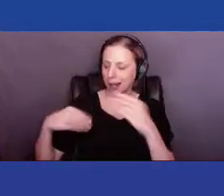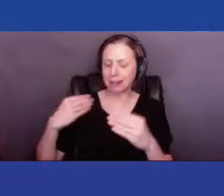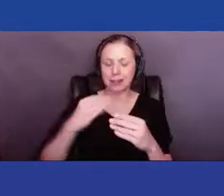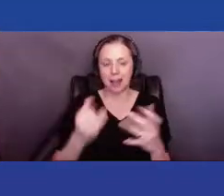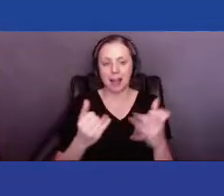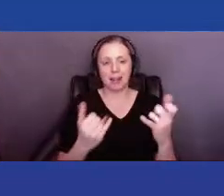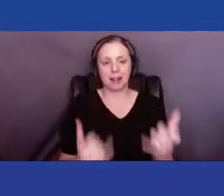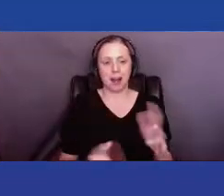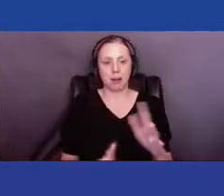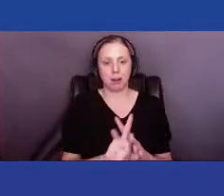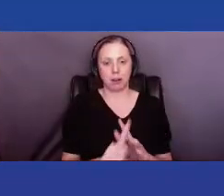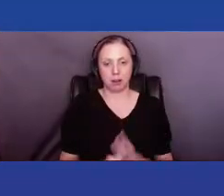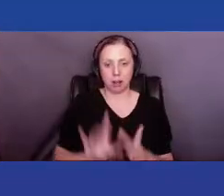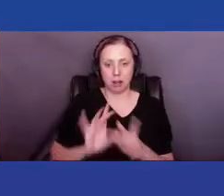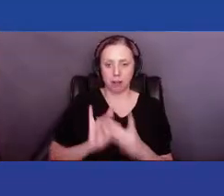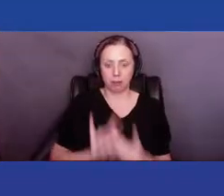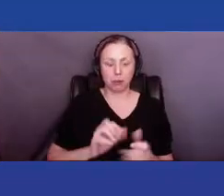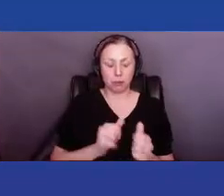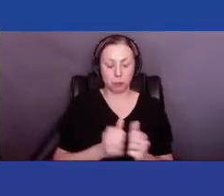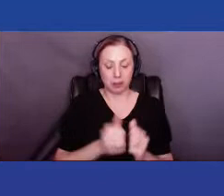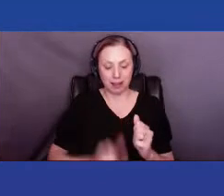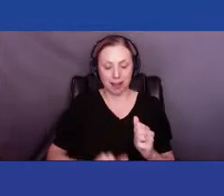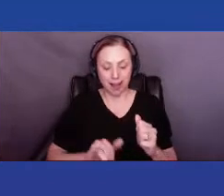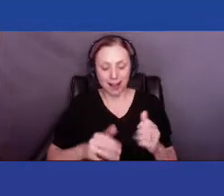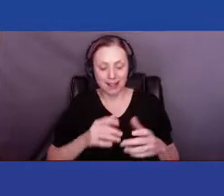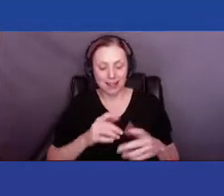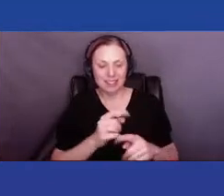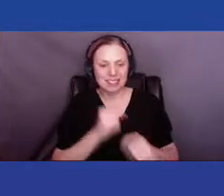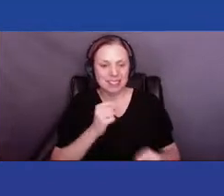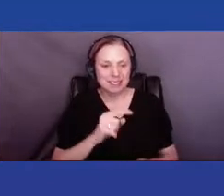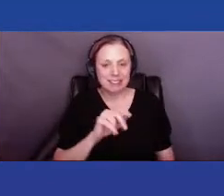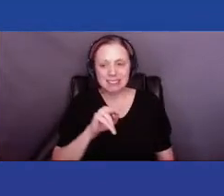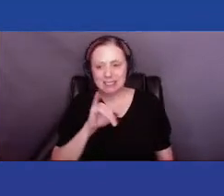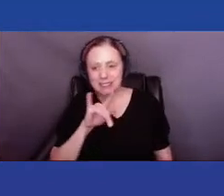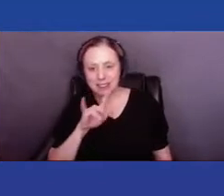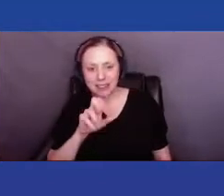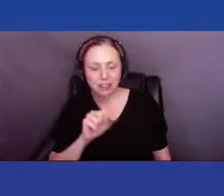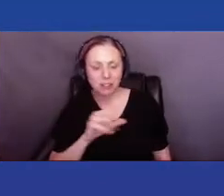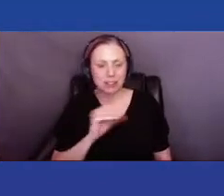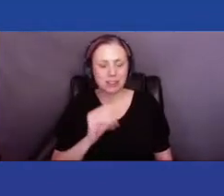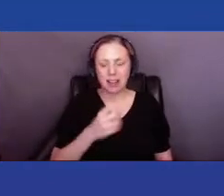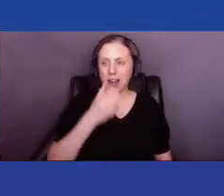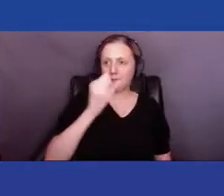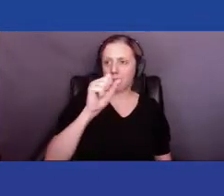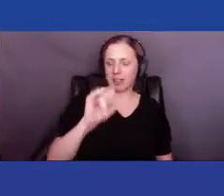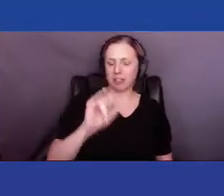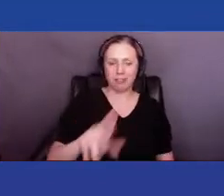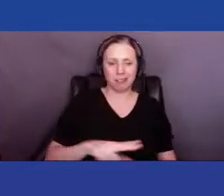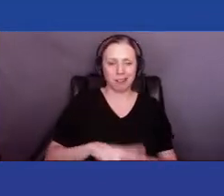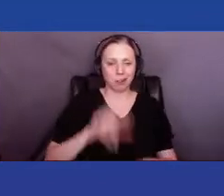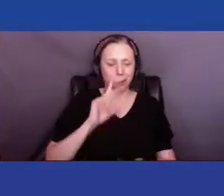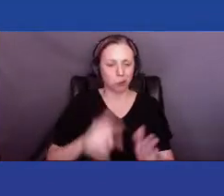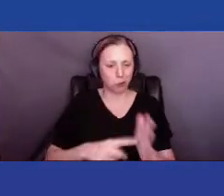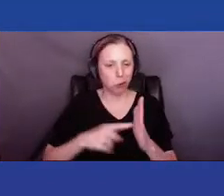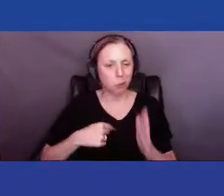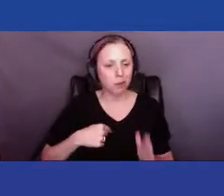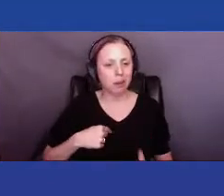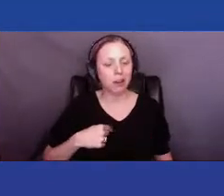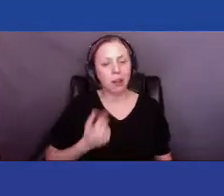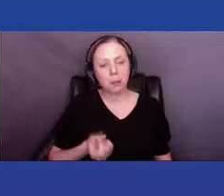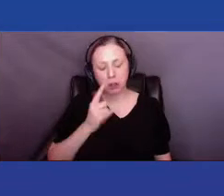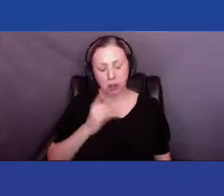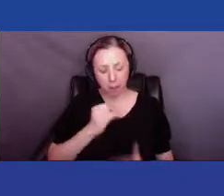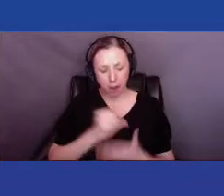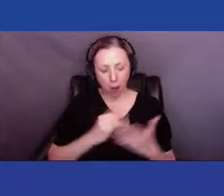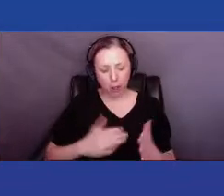generative tensions and revelations that nature shows us the way into. I'm an artist, and my vision lives in my